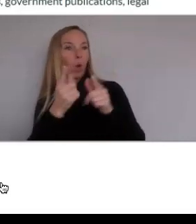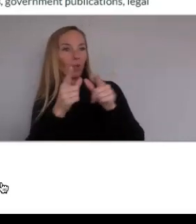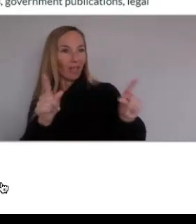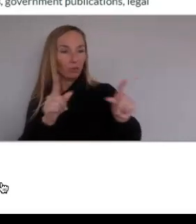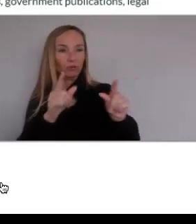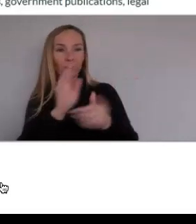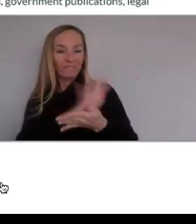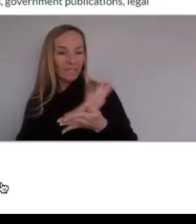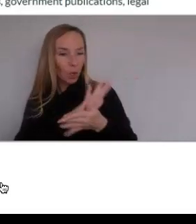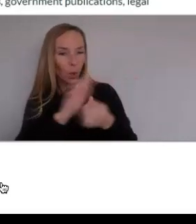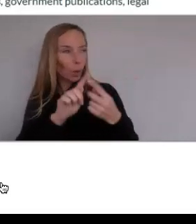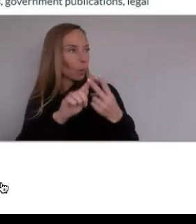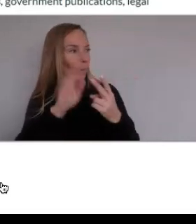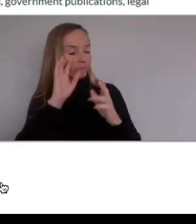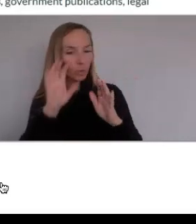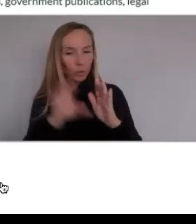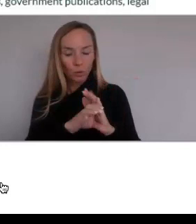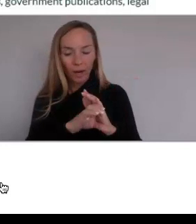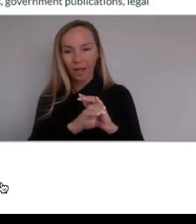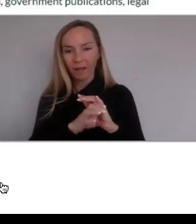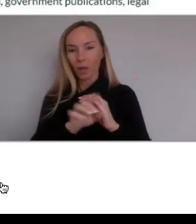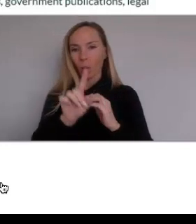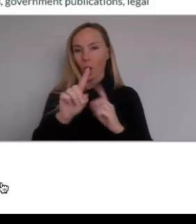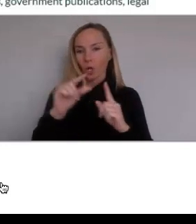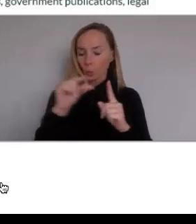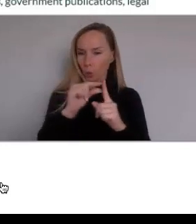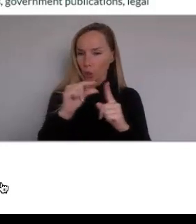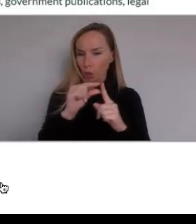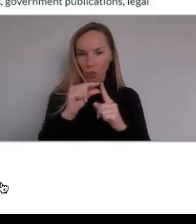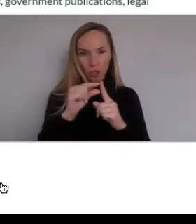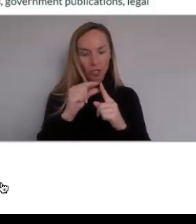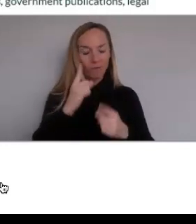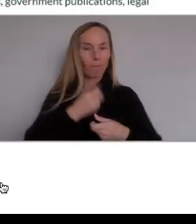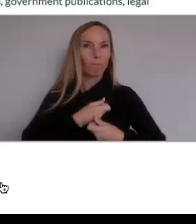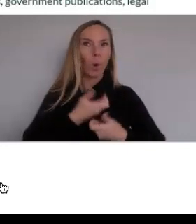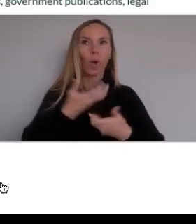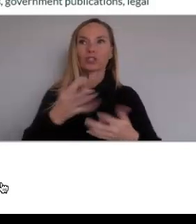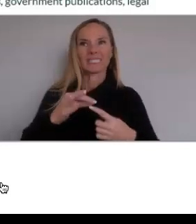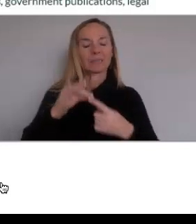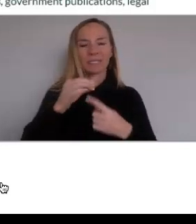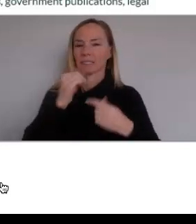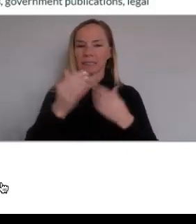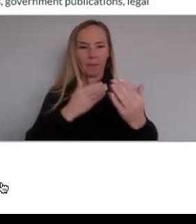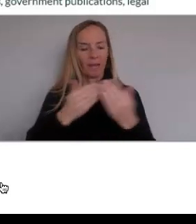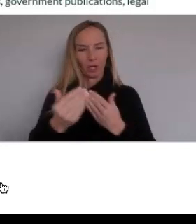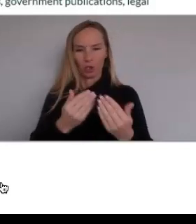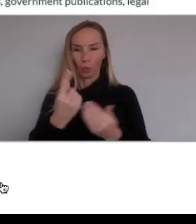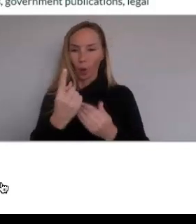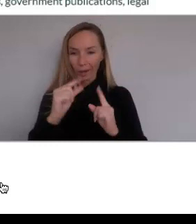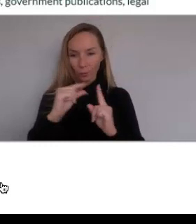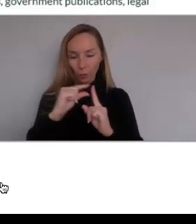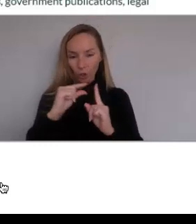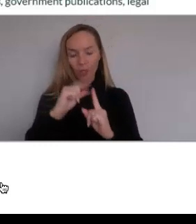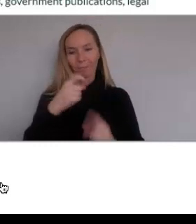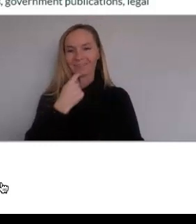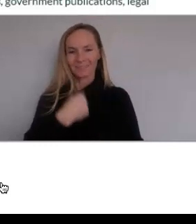could be a photograph, one word even, especially for poetry, it doesn't matter. One word, you still need to